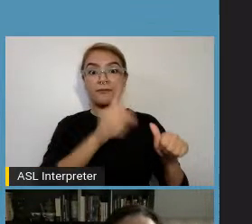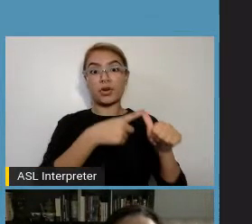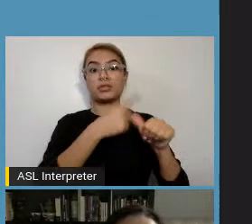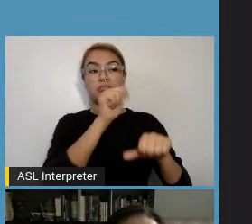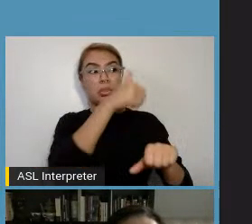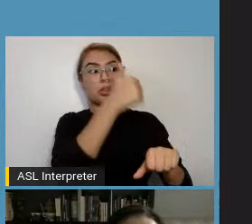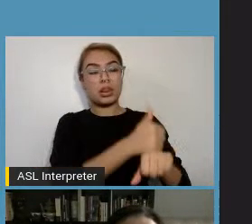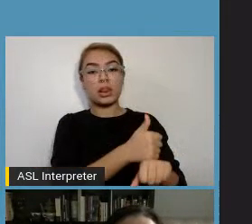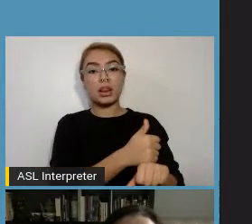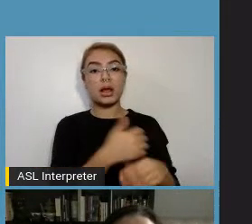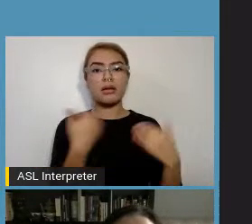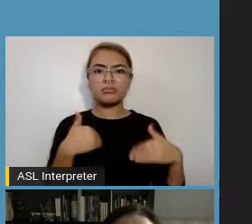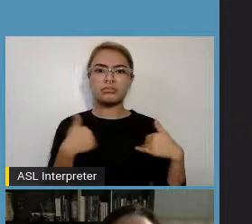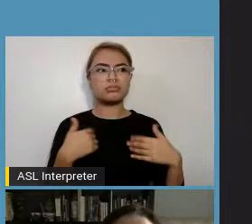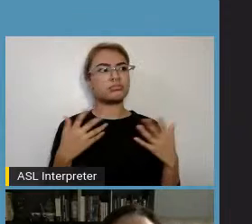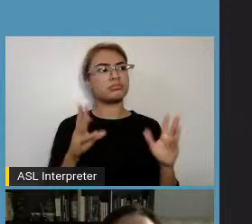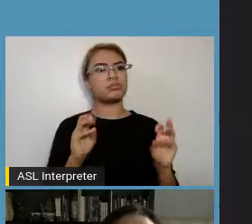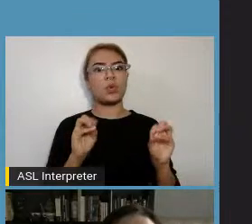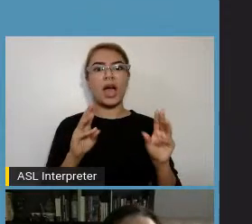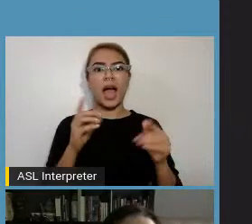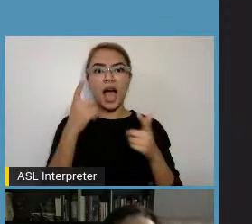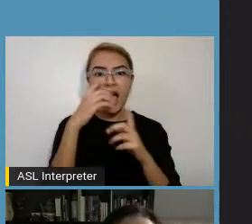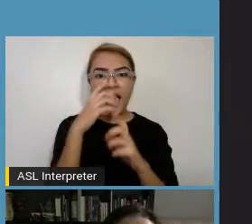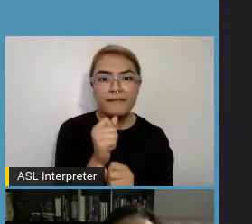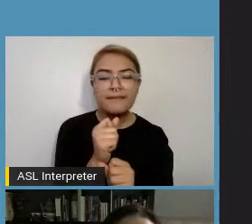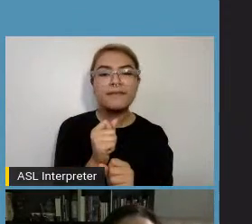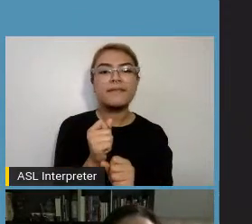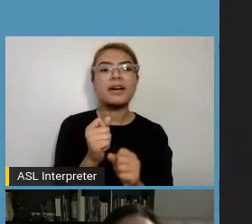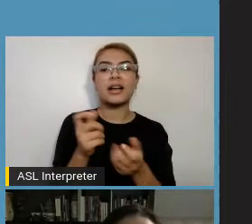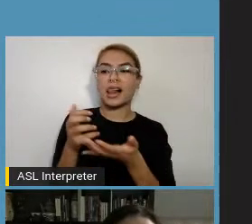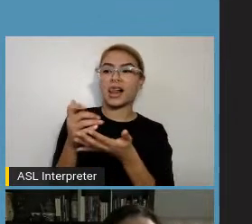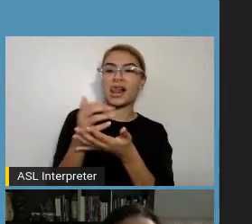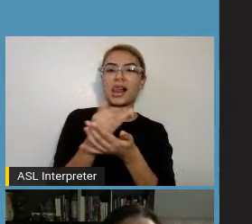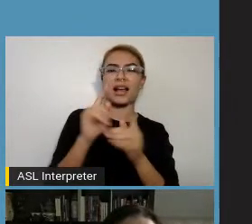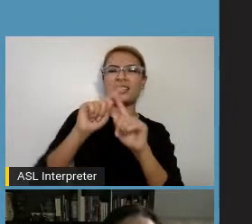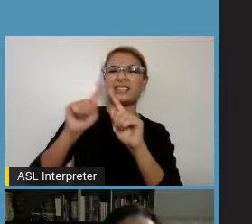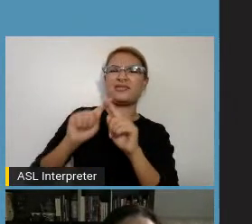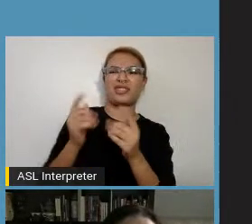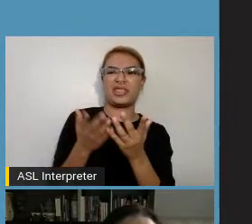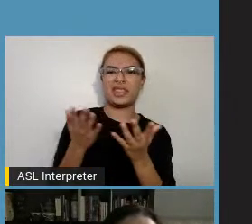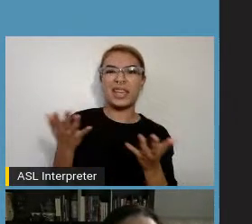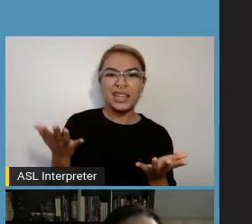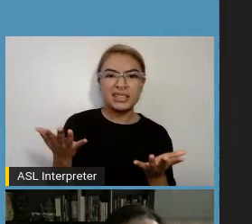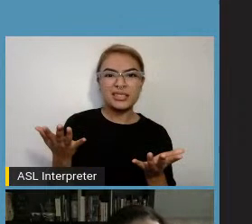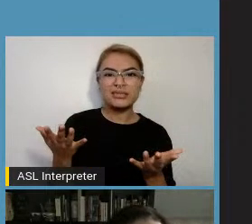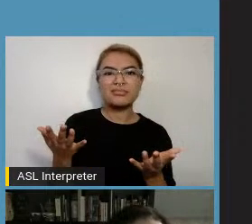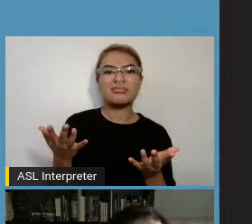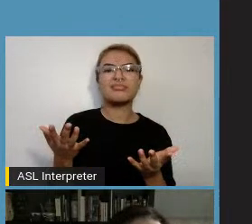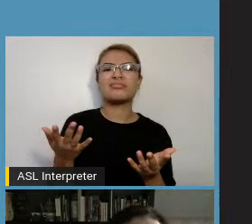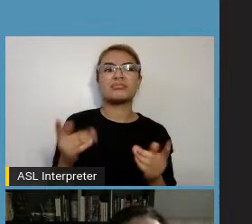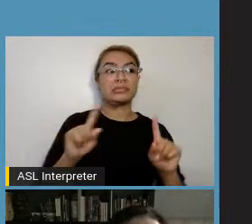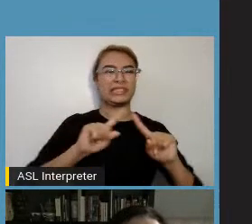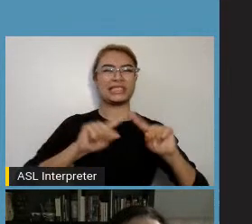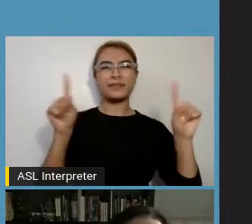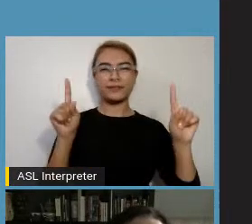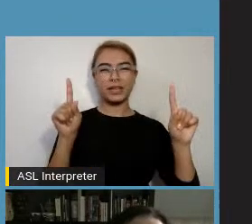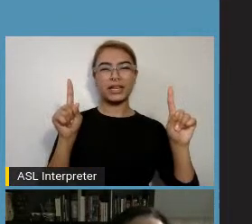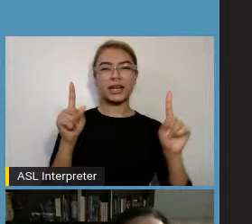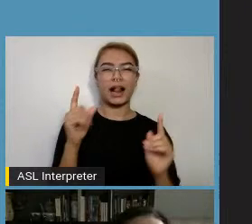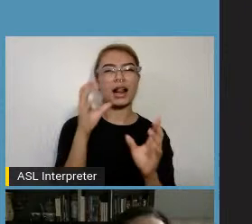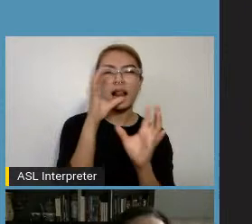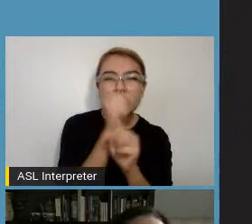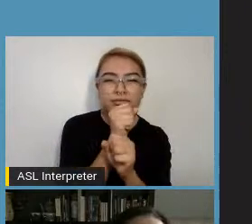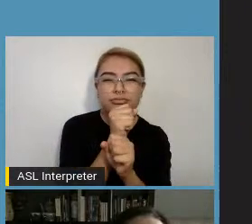here in the US, where they just collected all sorts of things that were different and